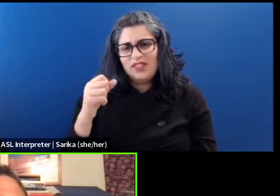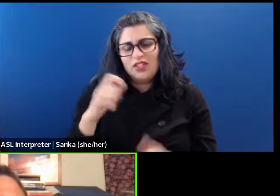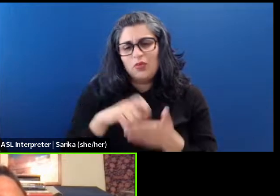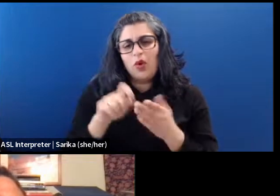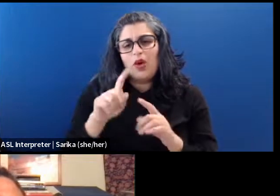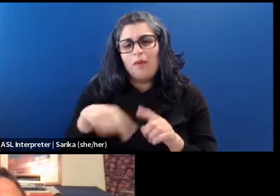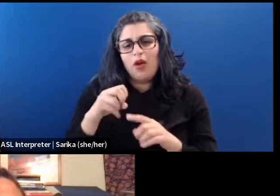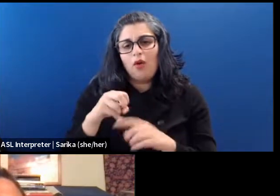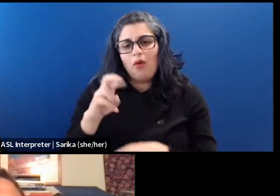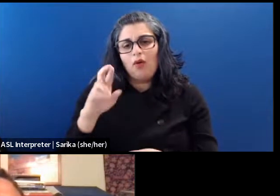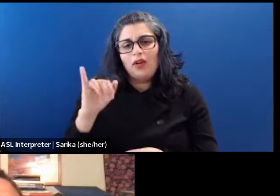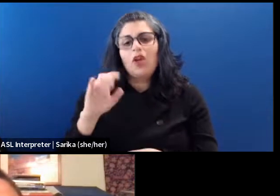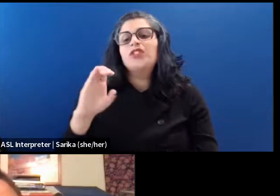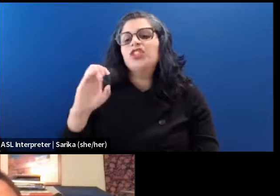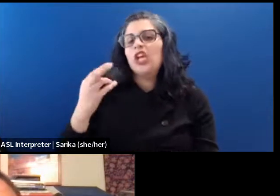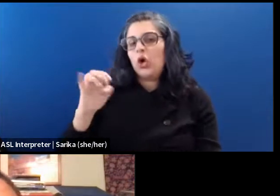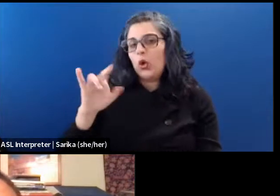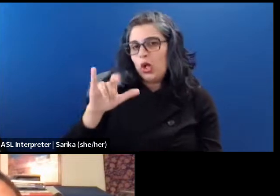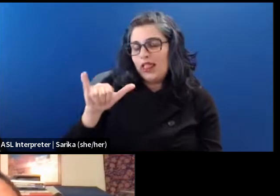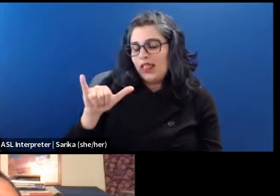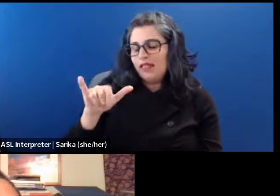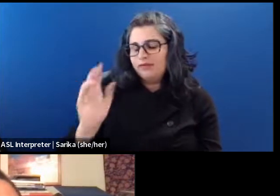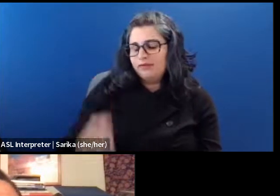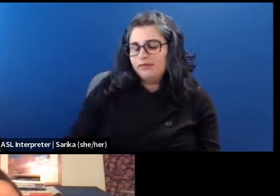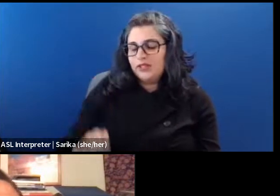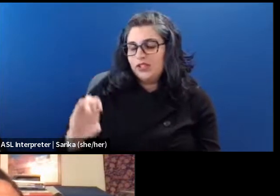Buddhism. Cheryl Petty. Yeah. Cheryl. Yeah.